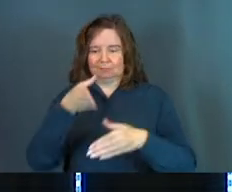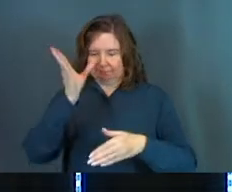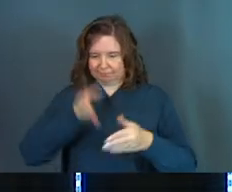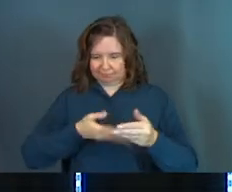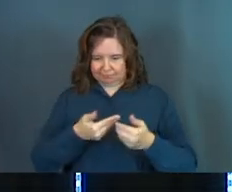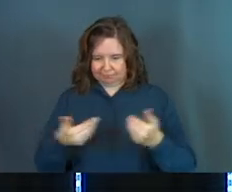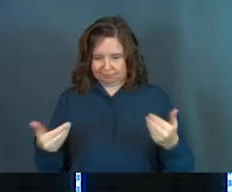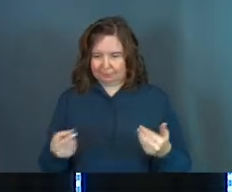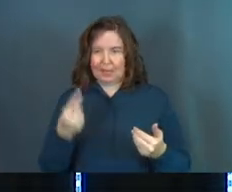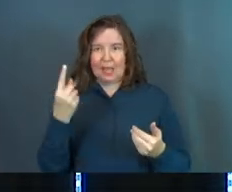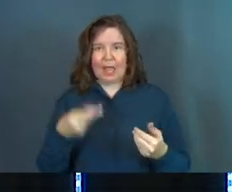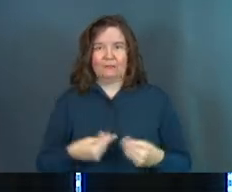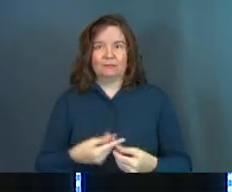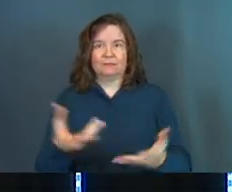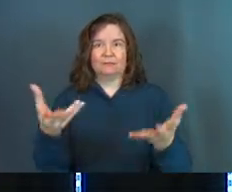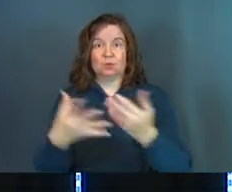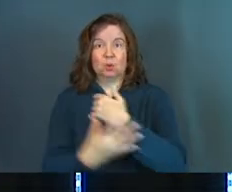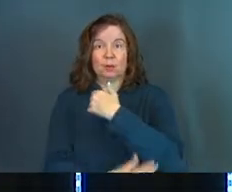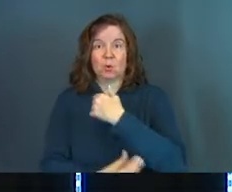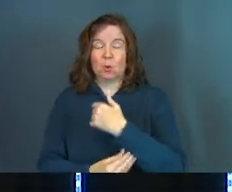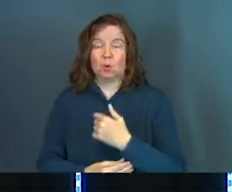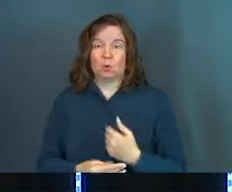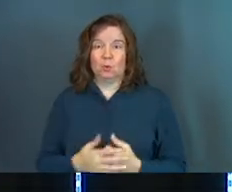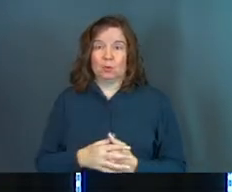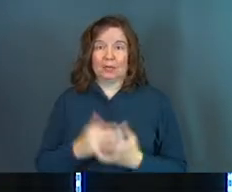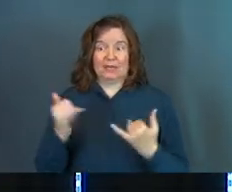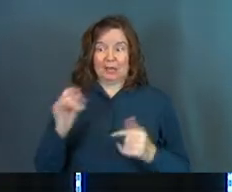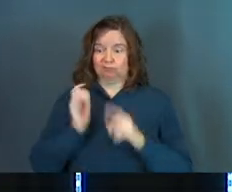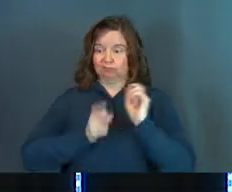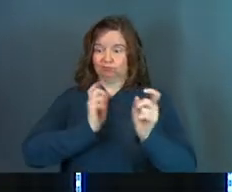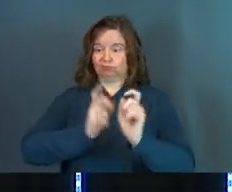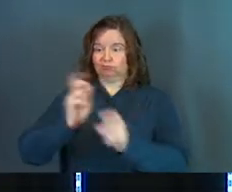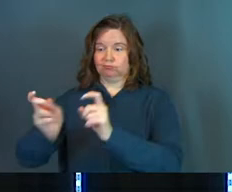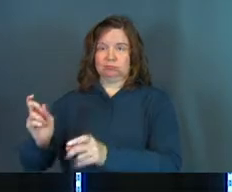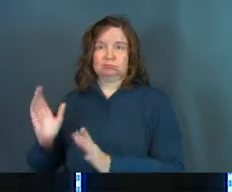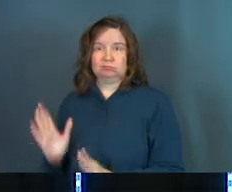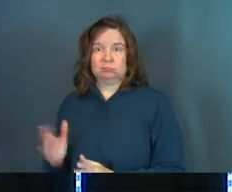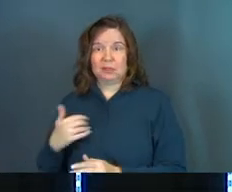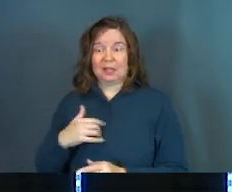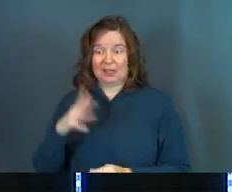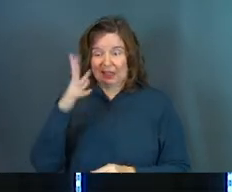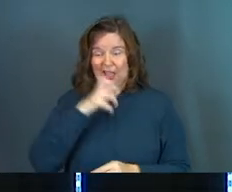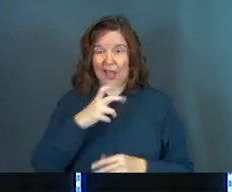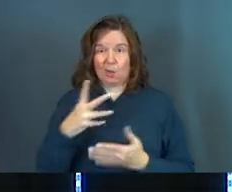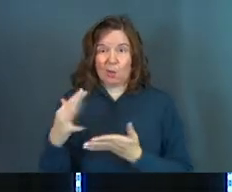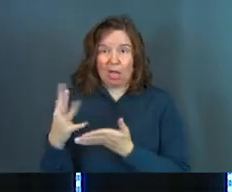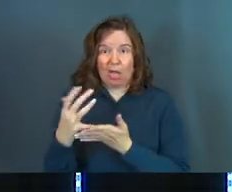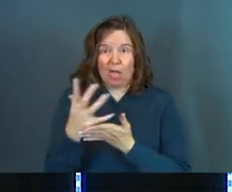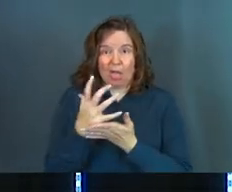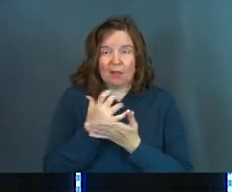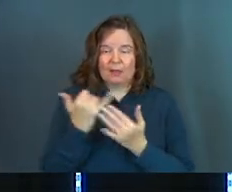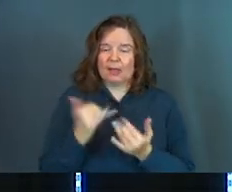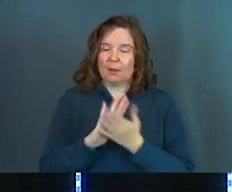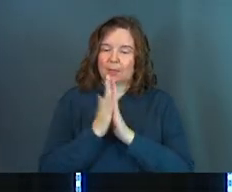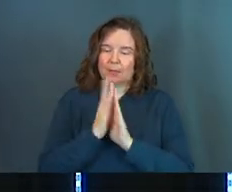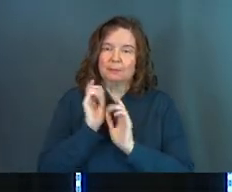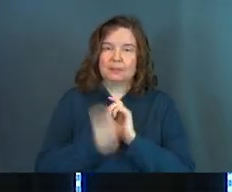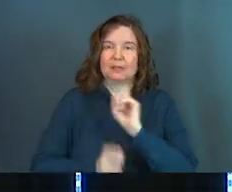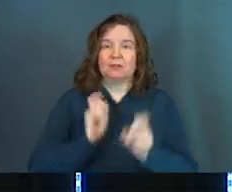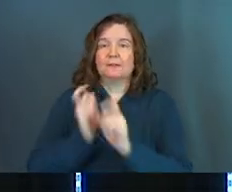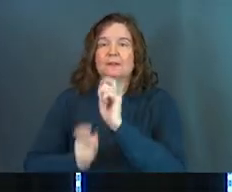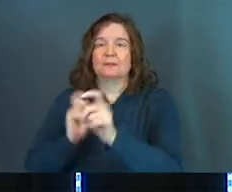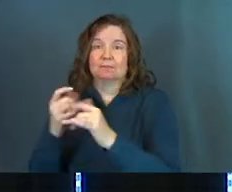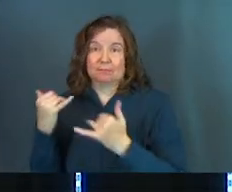middle, to the poor. He's a philanthropist now. The guy who was a taker all of his life has now become a